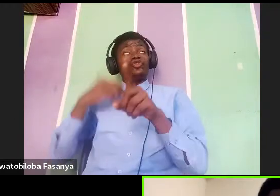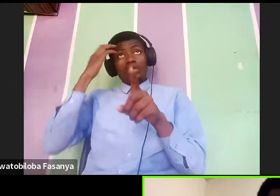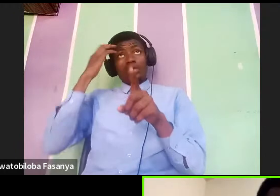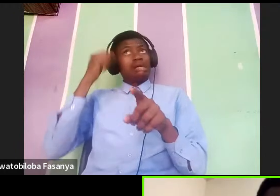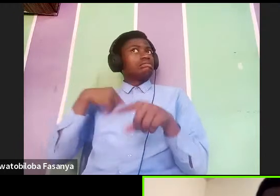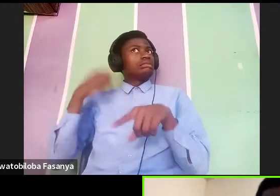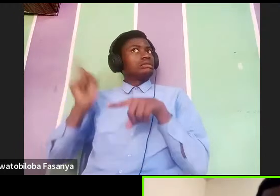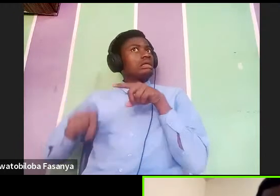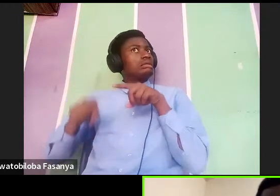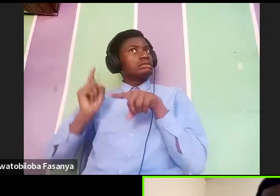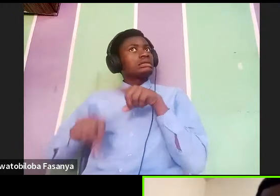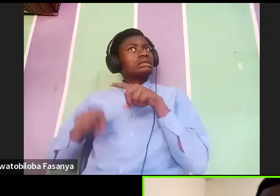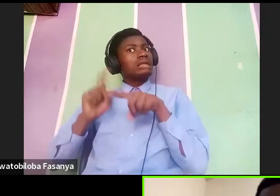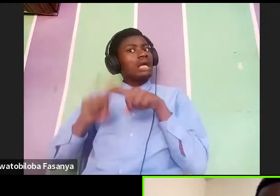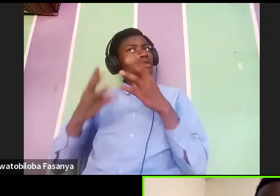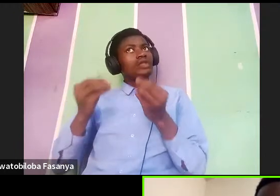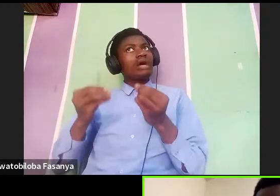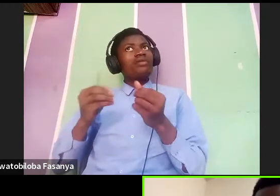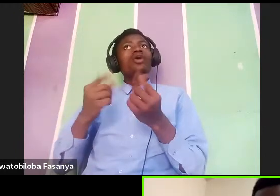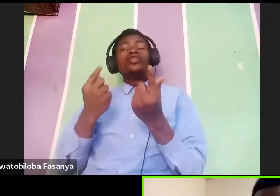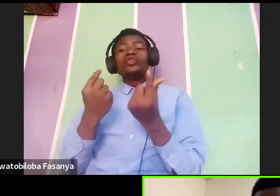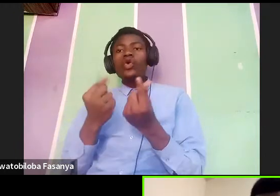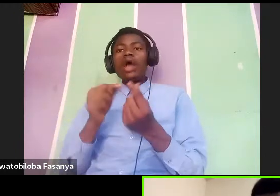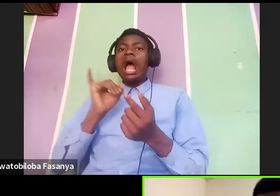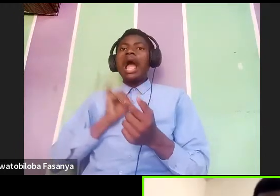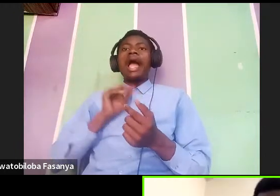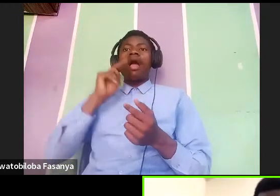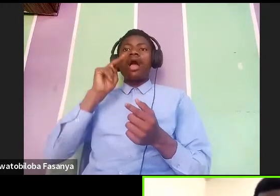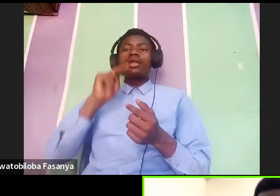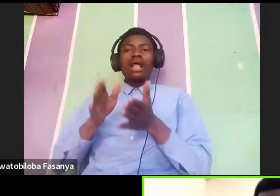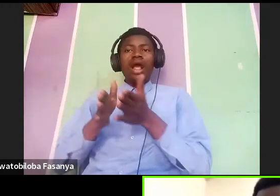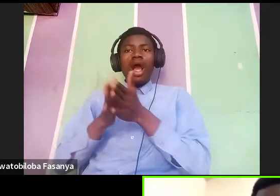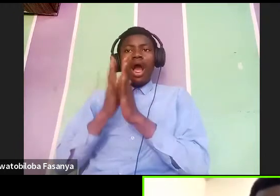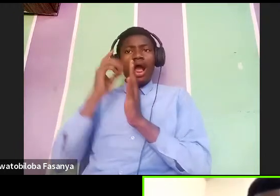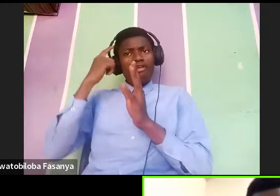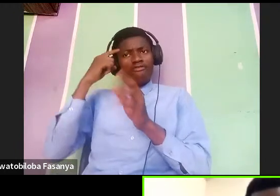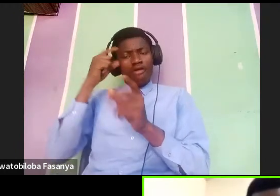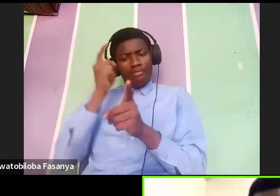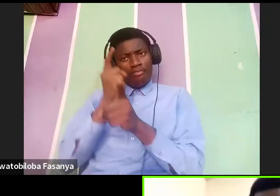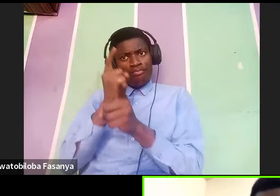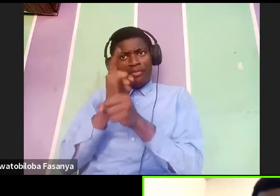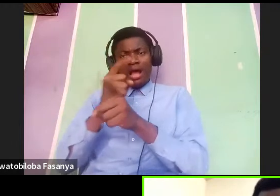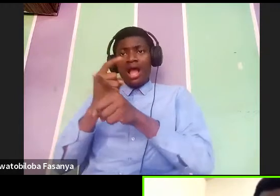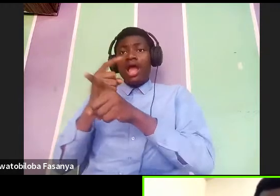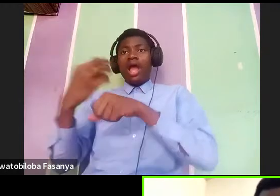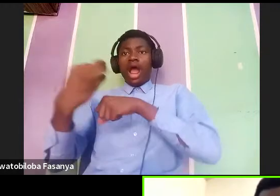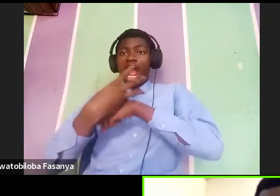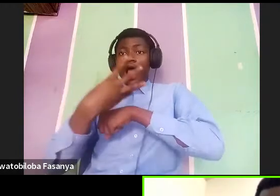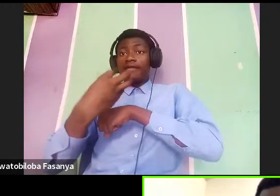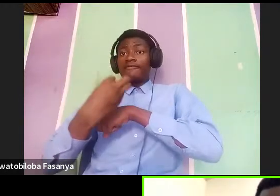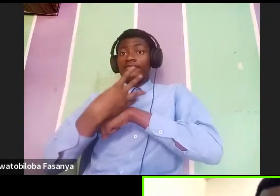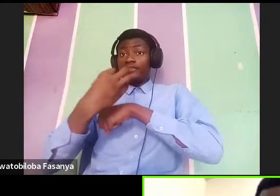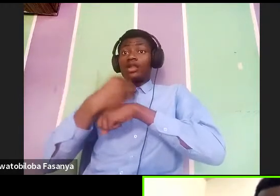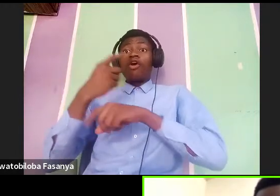seek advice from, someone who knows better. There are health advisors.